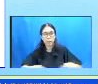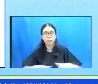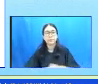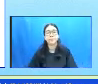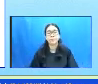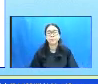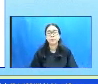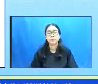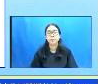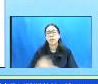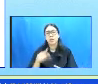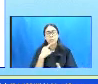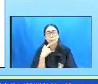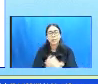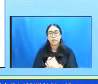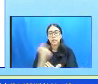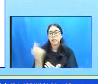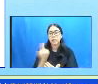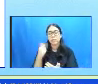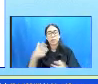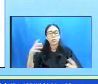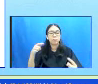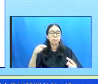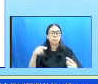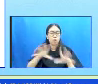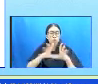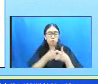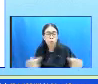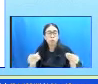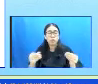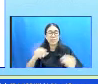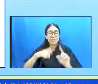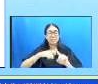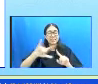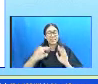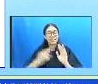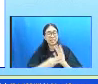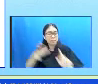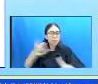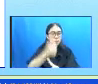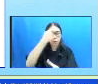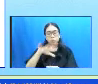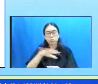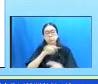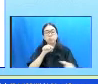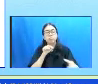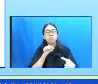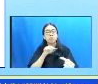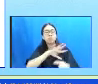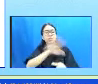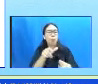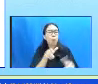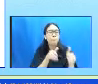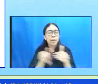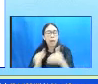for everyone. And that's why at our embassy, Dutch embassy, we also try to do our part in